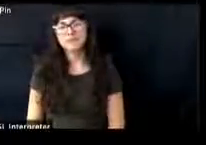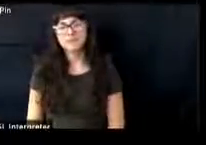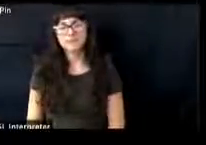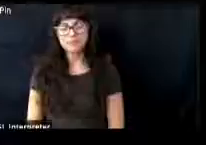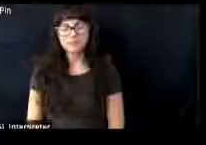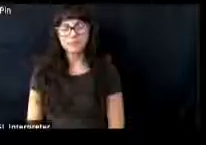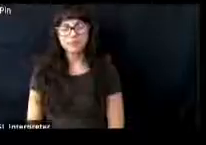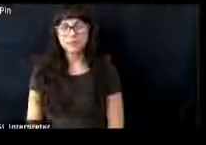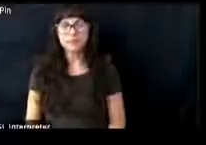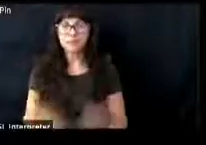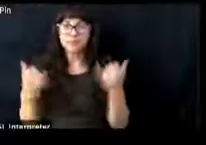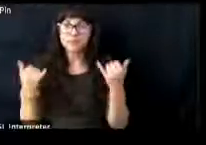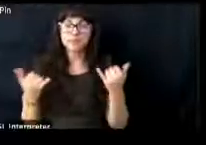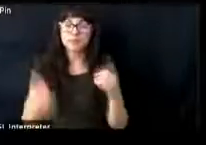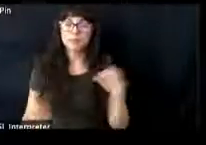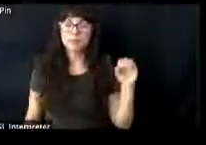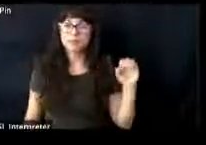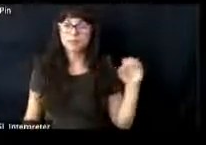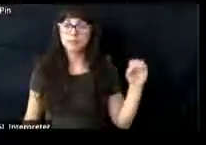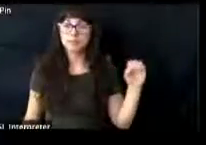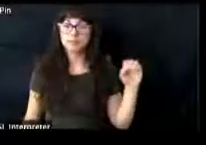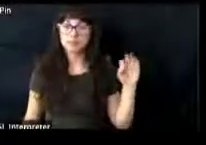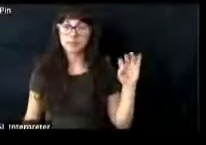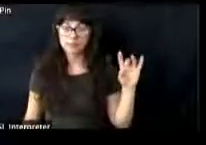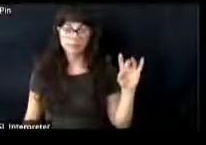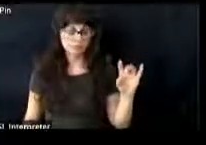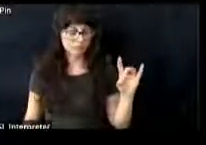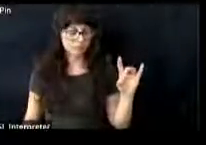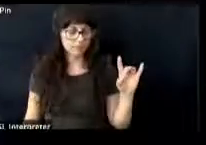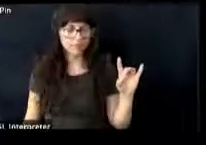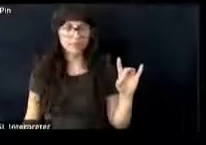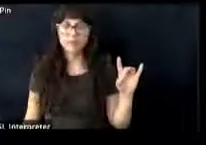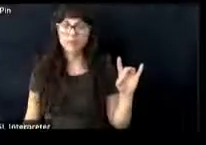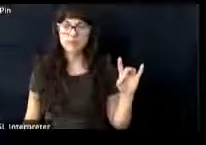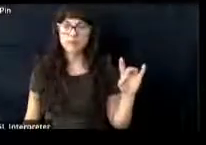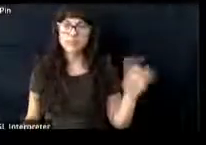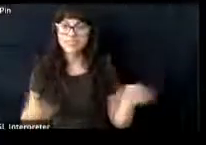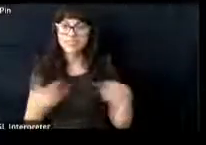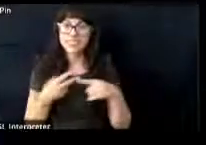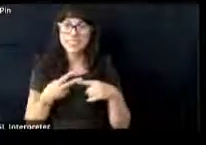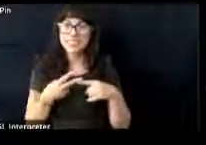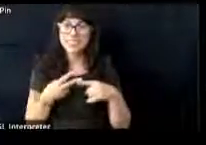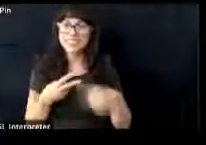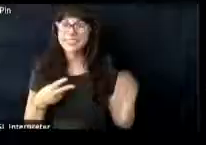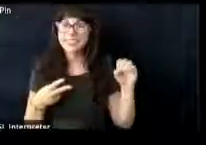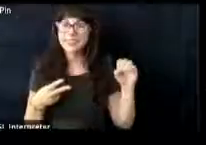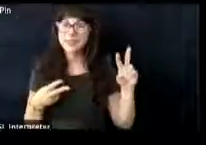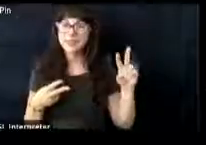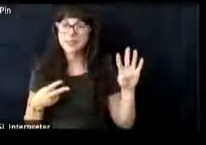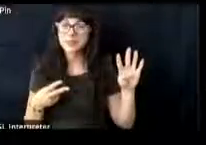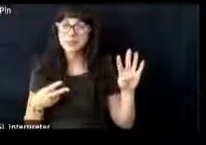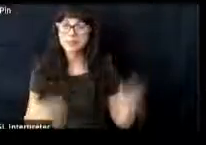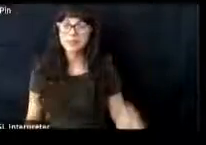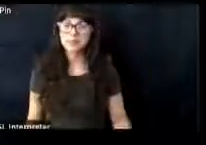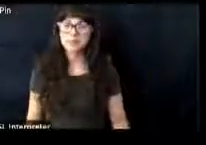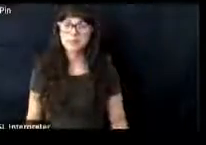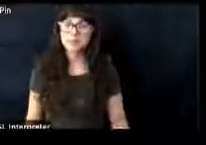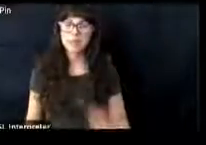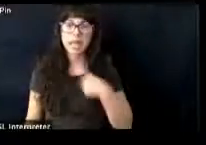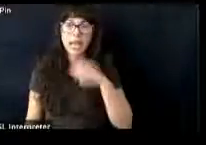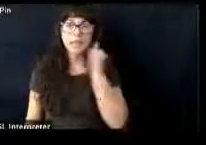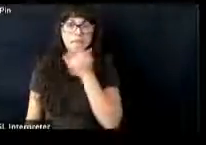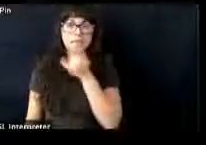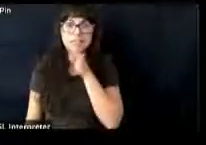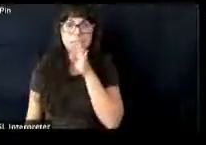Right now will be 008, and then up next will be 024. I misspoke previously.